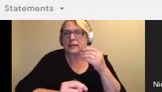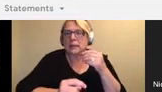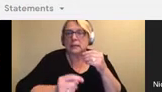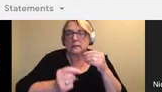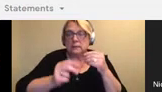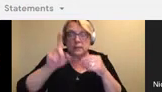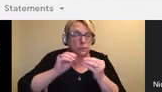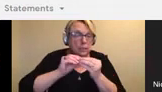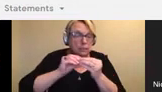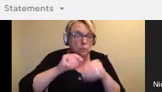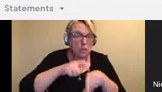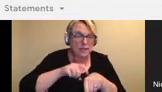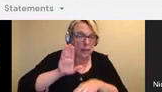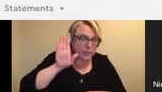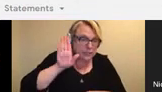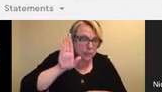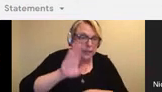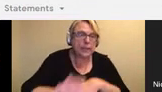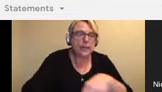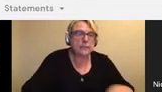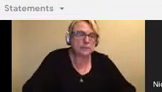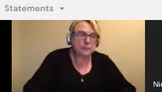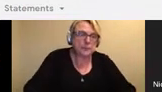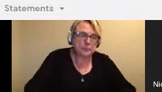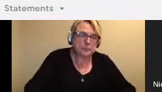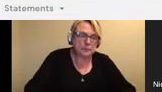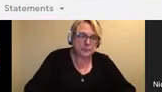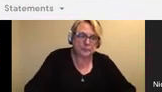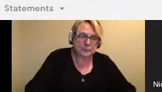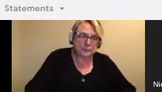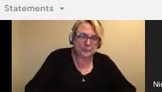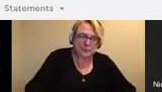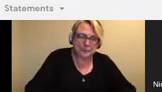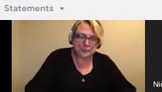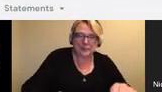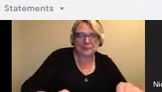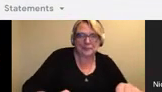in the Teams application.